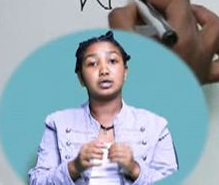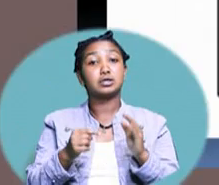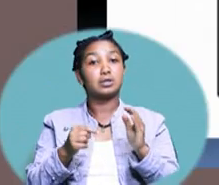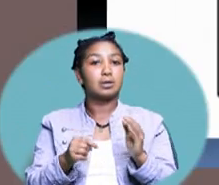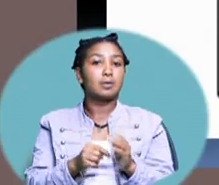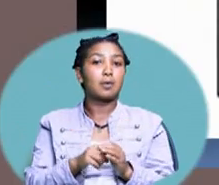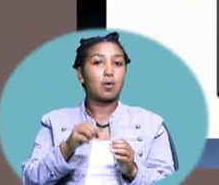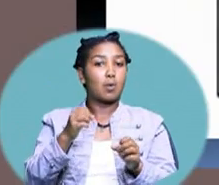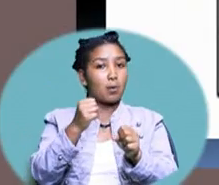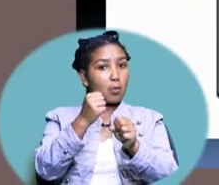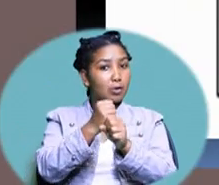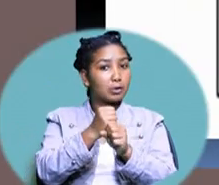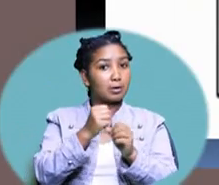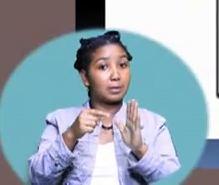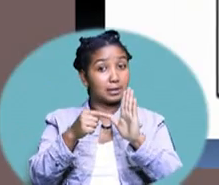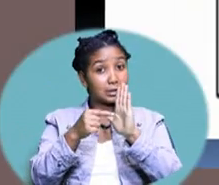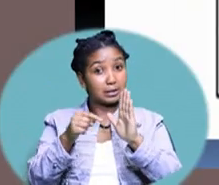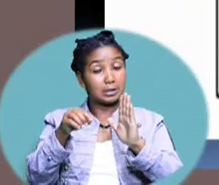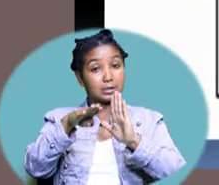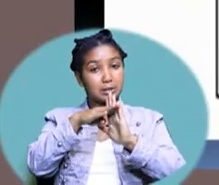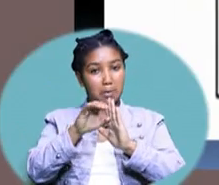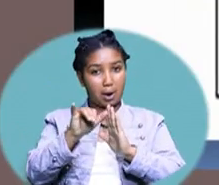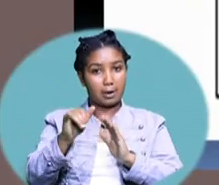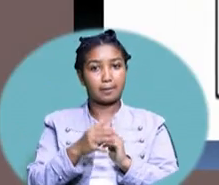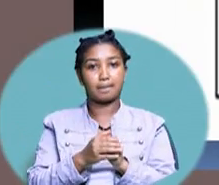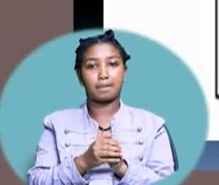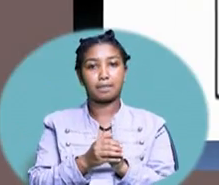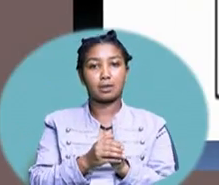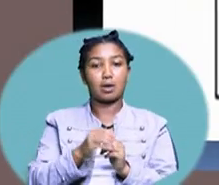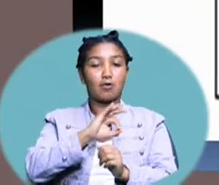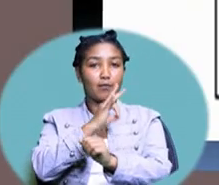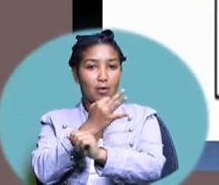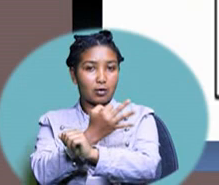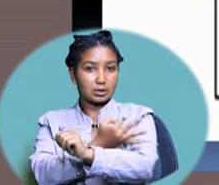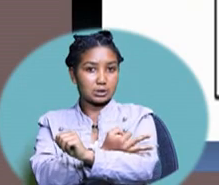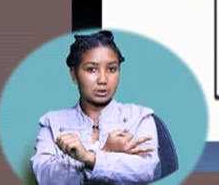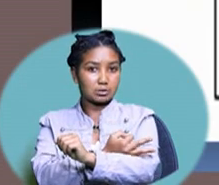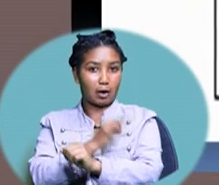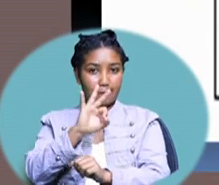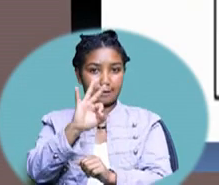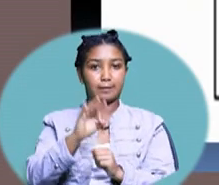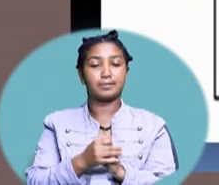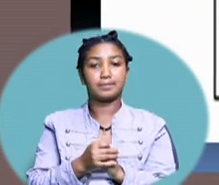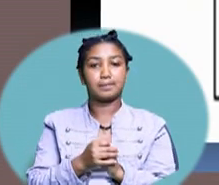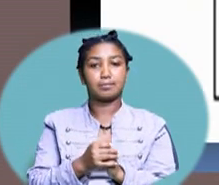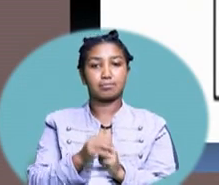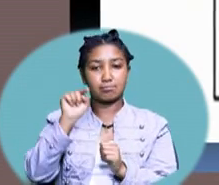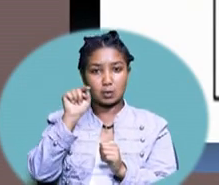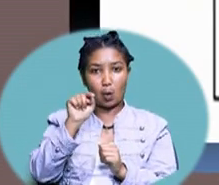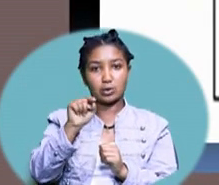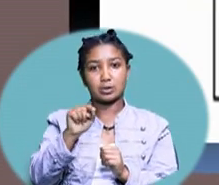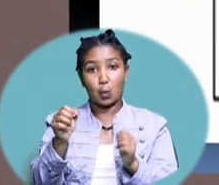is equivalent or equals to, mathematically expressed as force, which is a vector quantity,